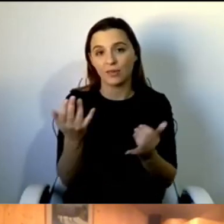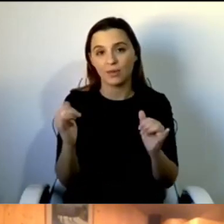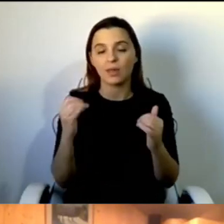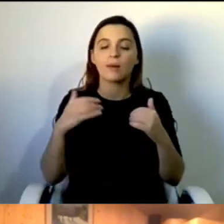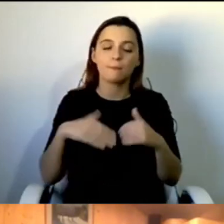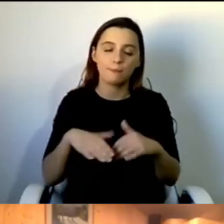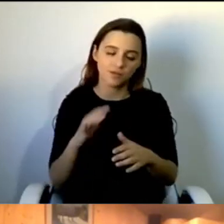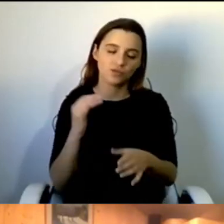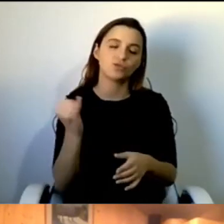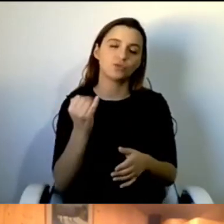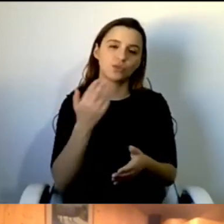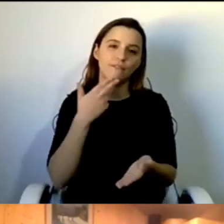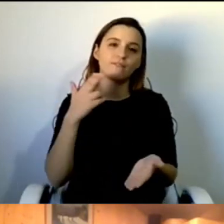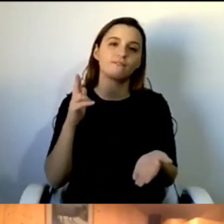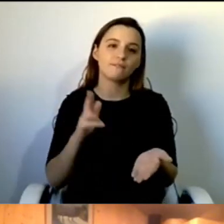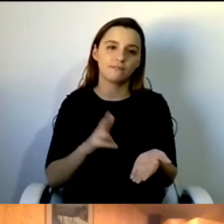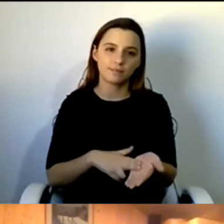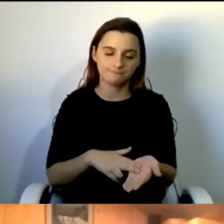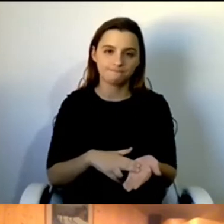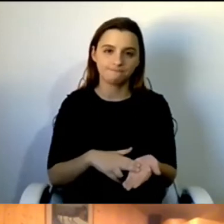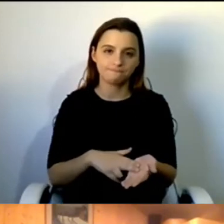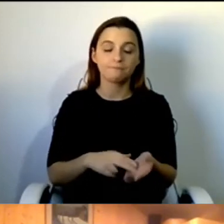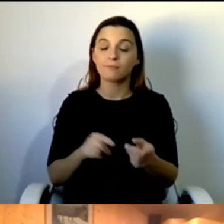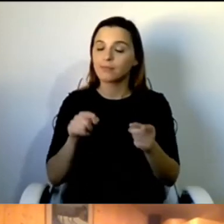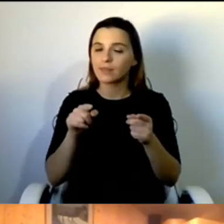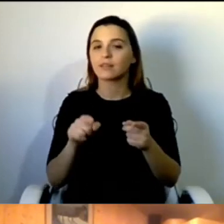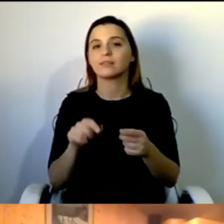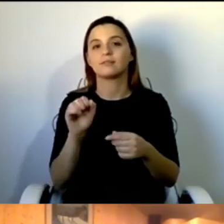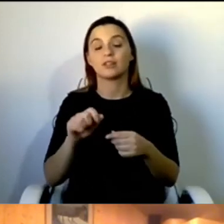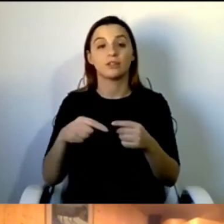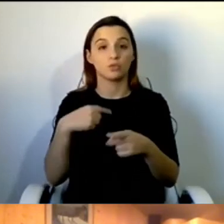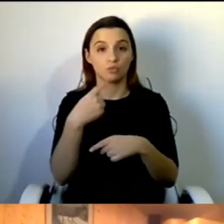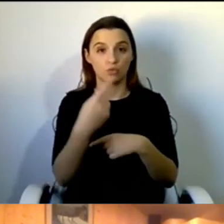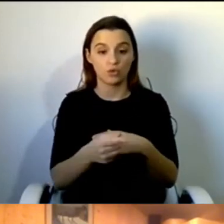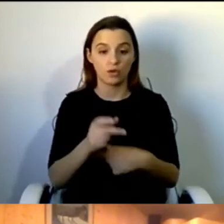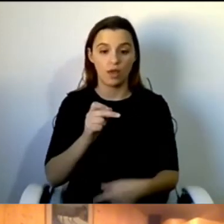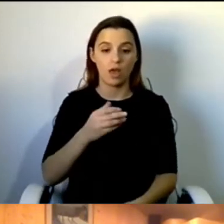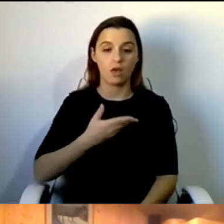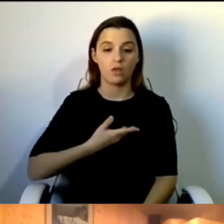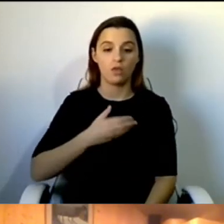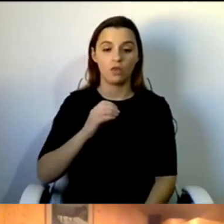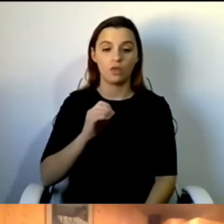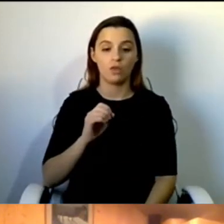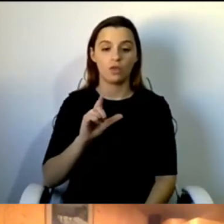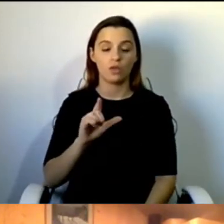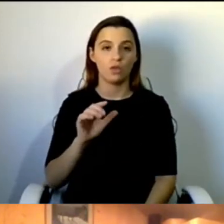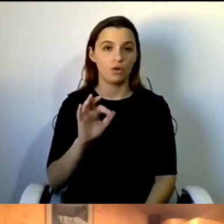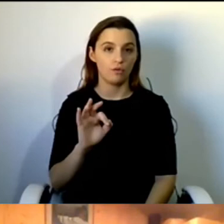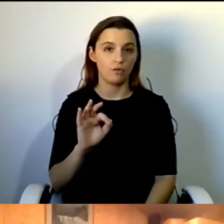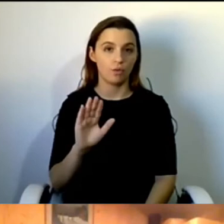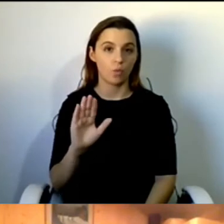deal. And then Adolf, when he ended up there, because different places in Sweden were